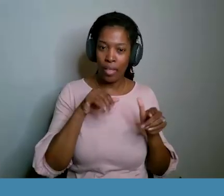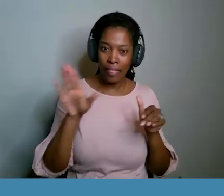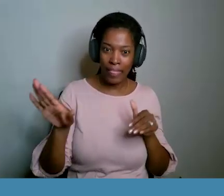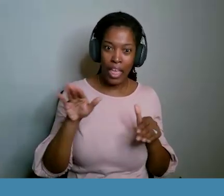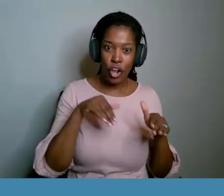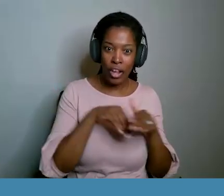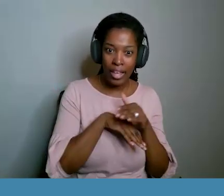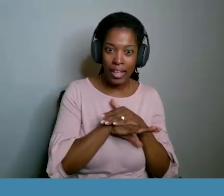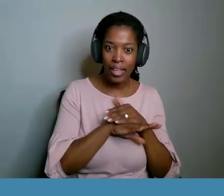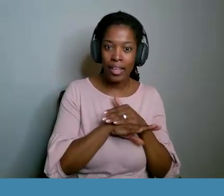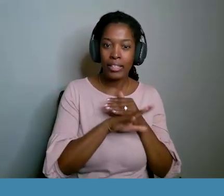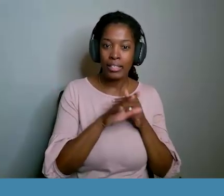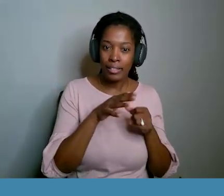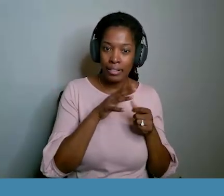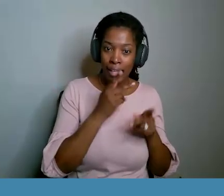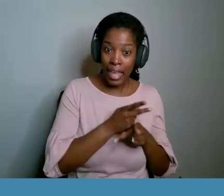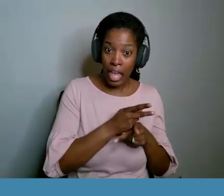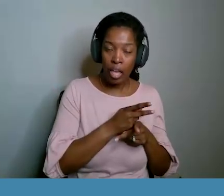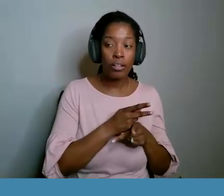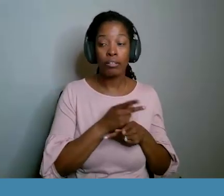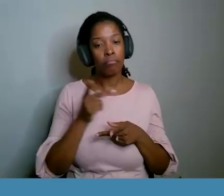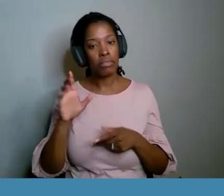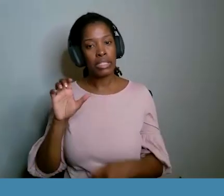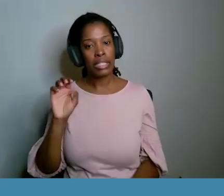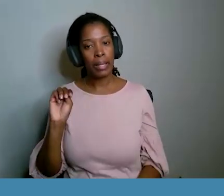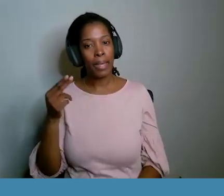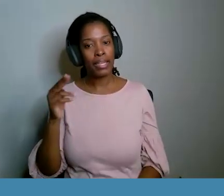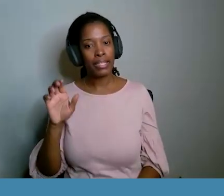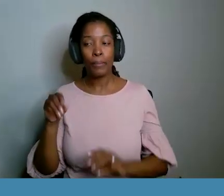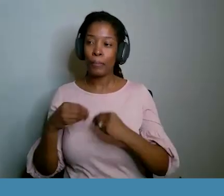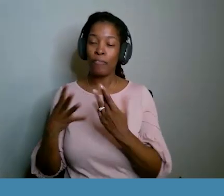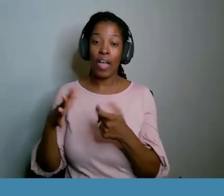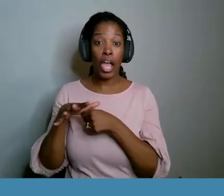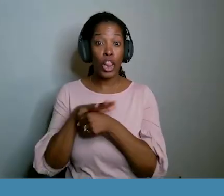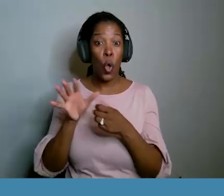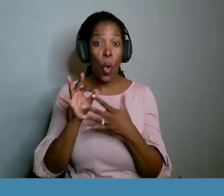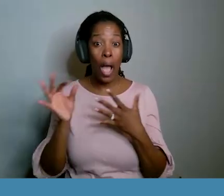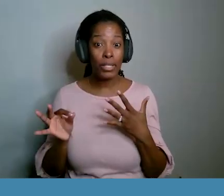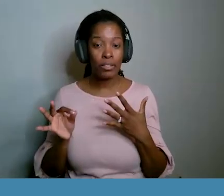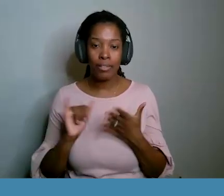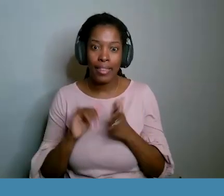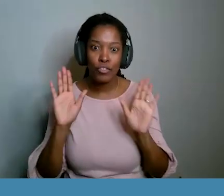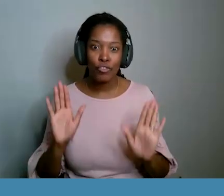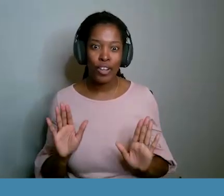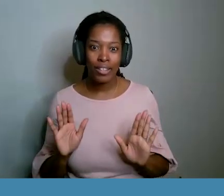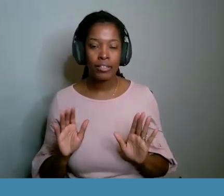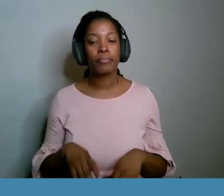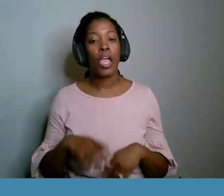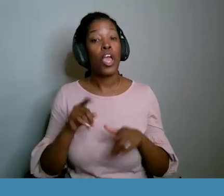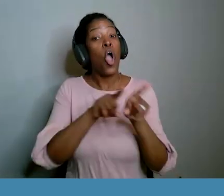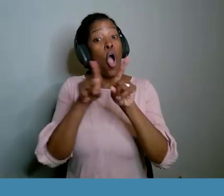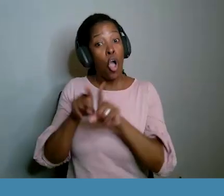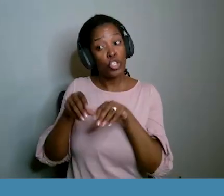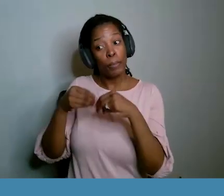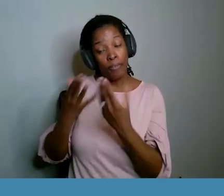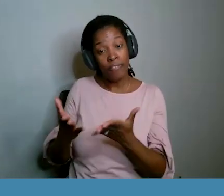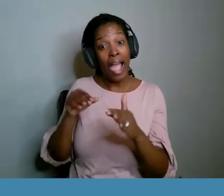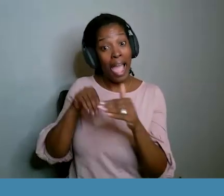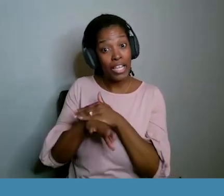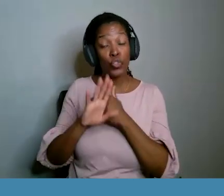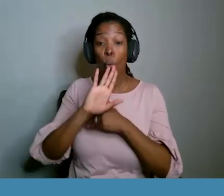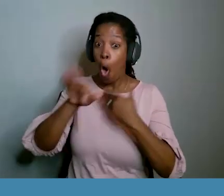option, so that is good. They also provide services to all persons regardless of their ability to pay.